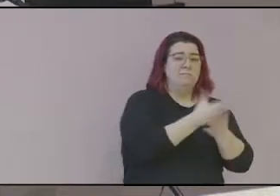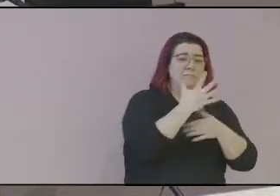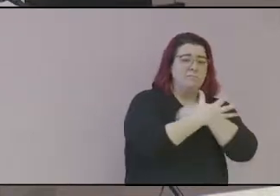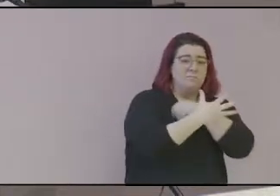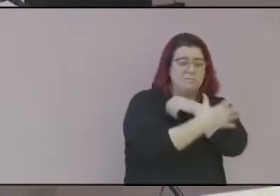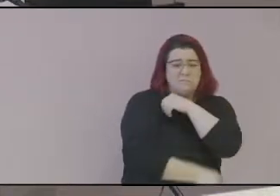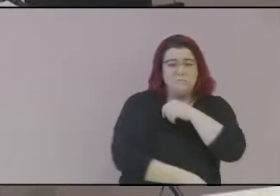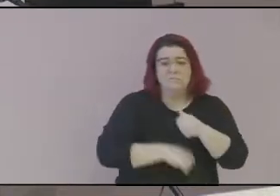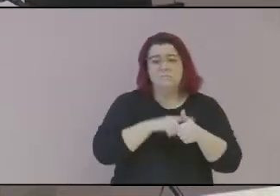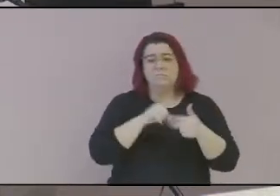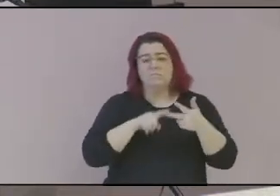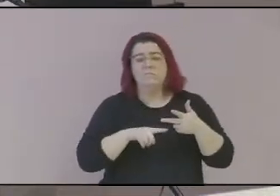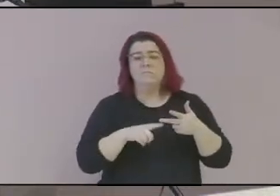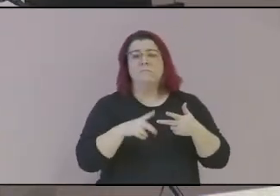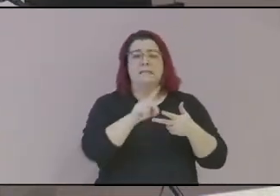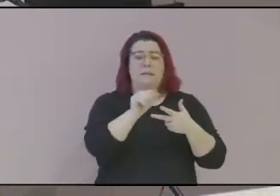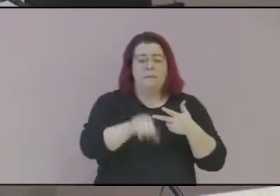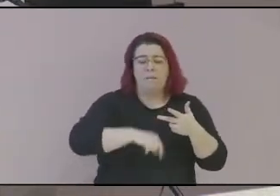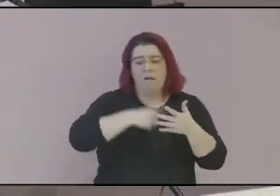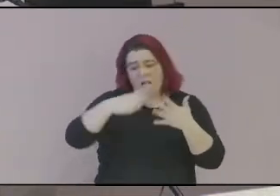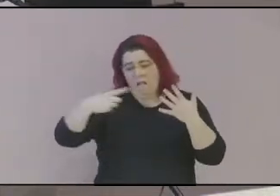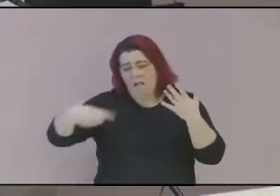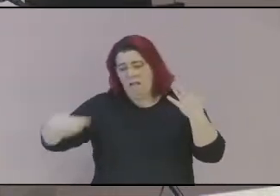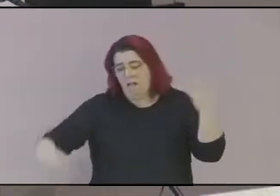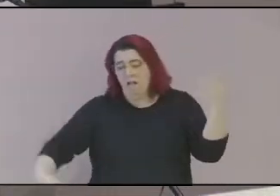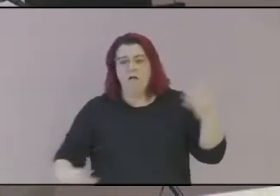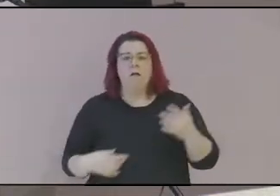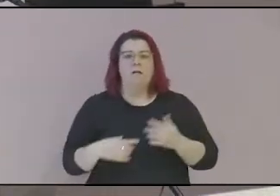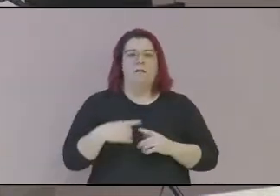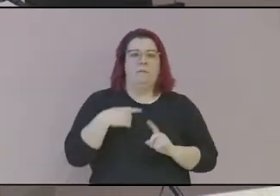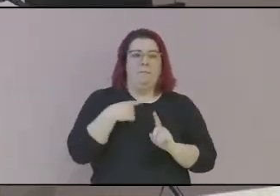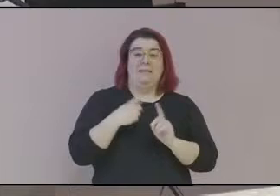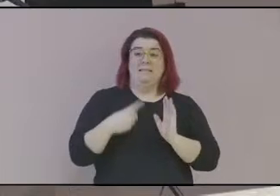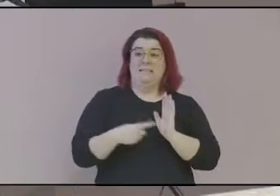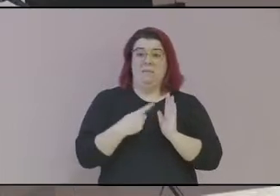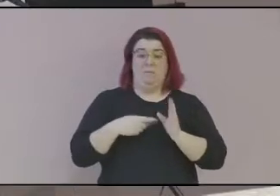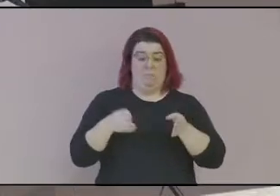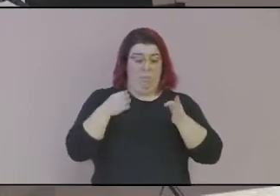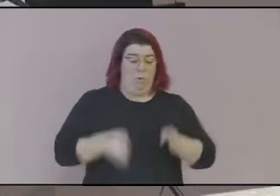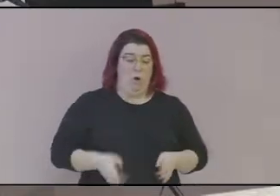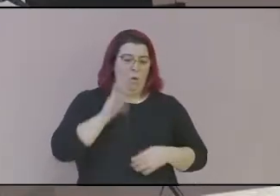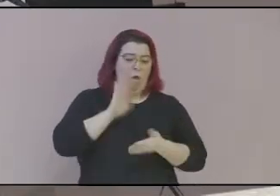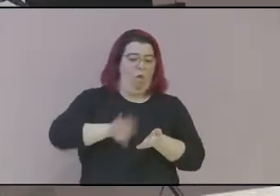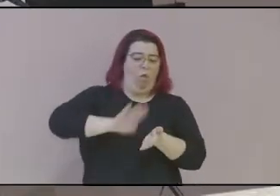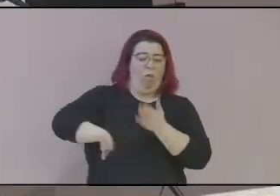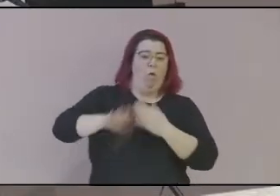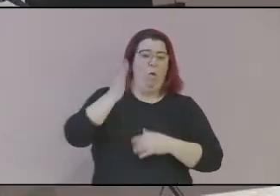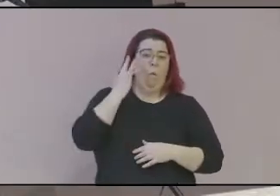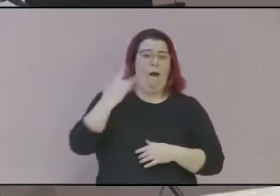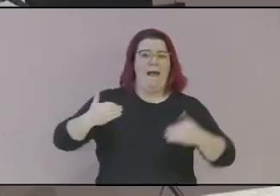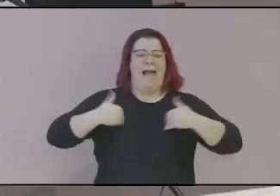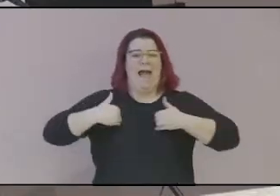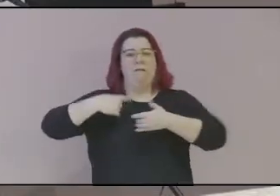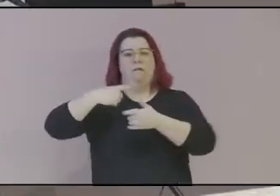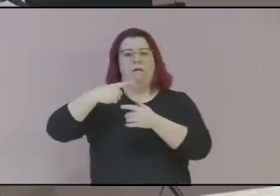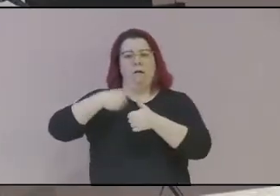debilitation, and who are otherwise written off for their comorbidities during pandemic times.